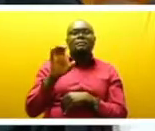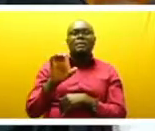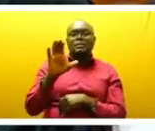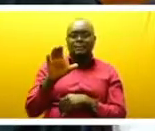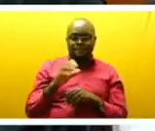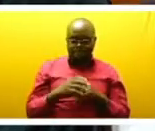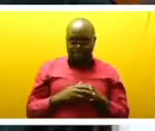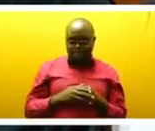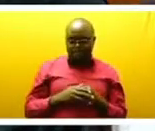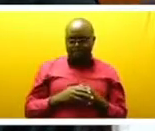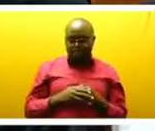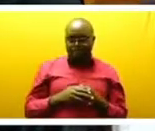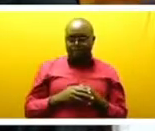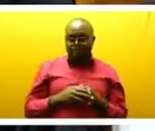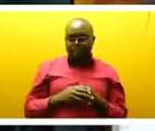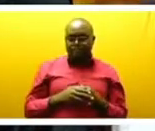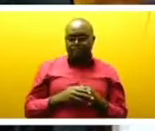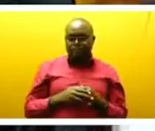Your Ladyship,